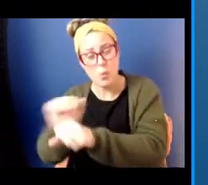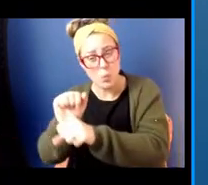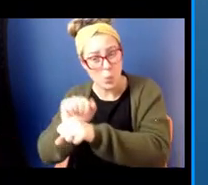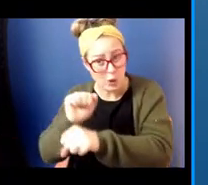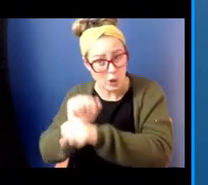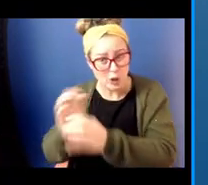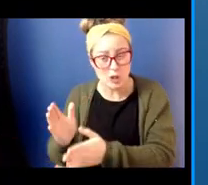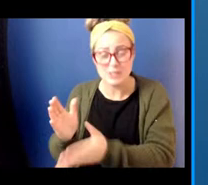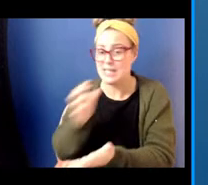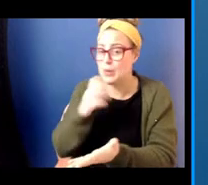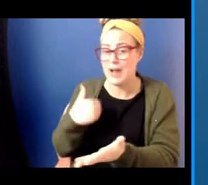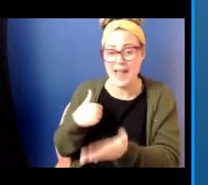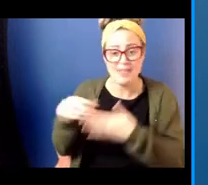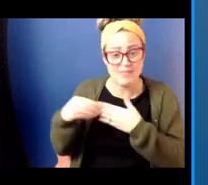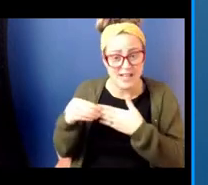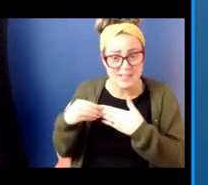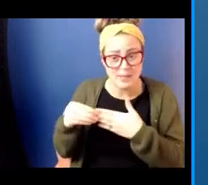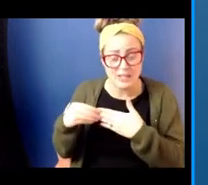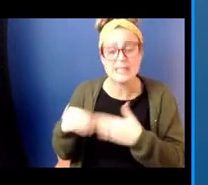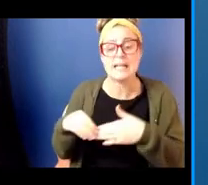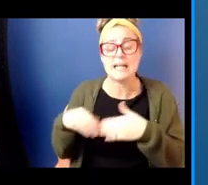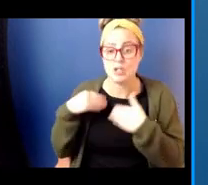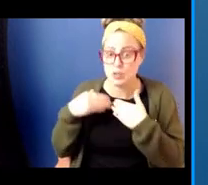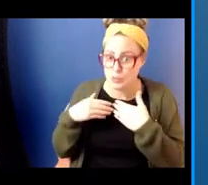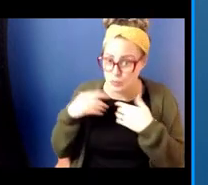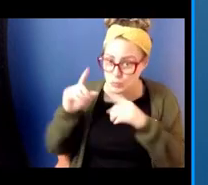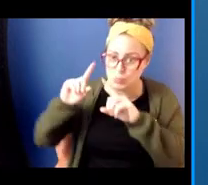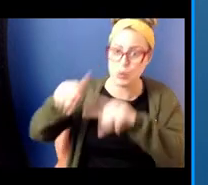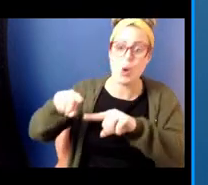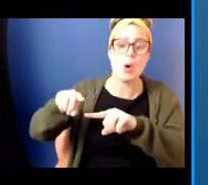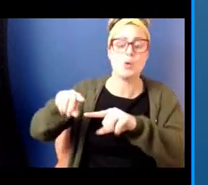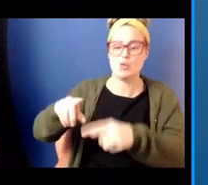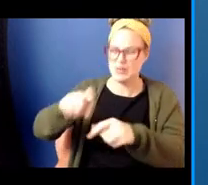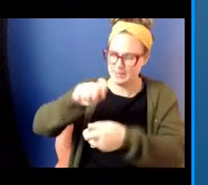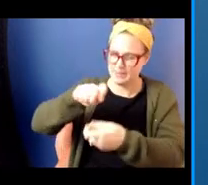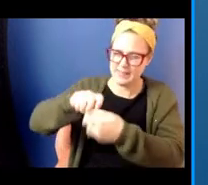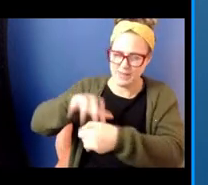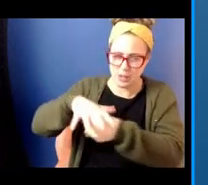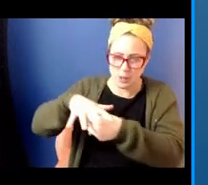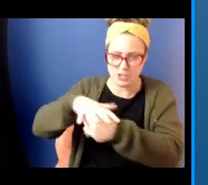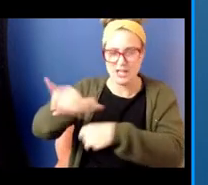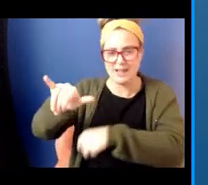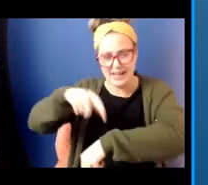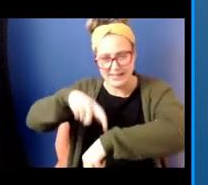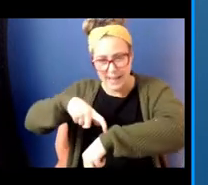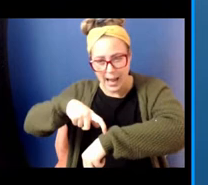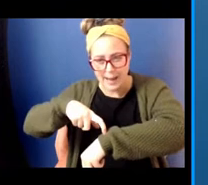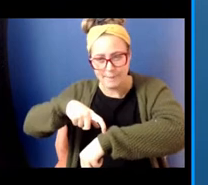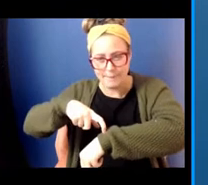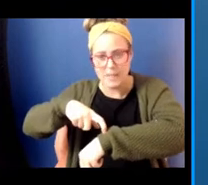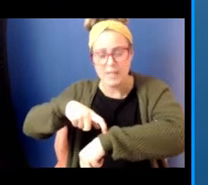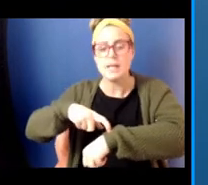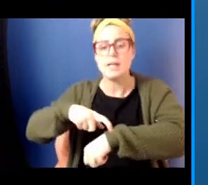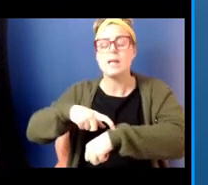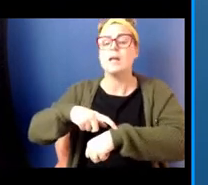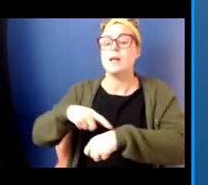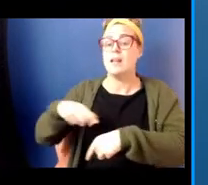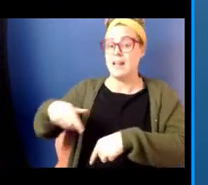to go to set to a set location at a set time are inherently anti-participatory